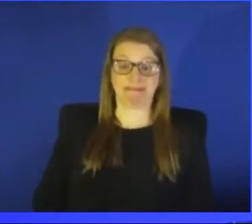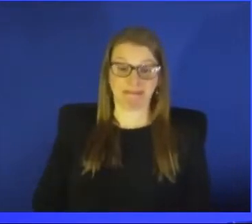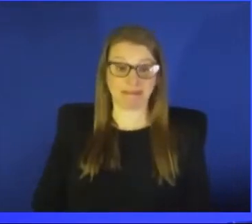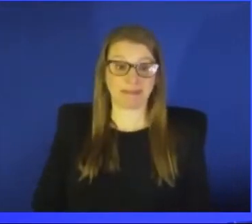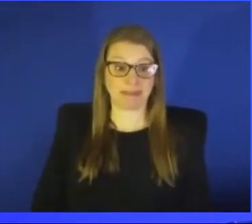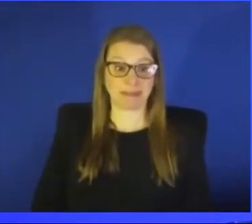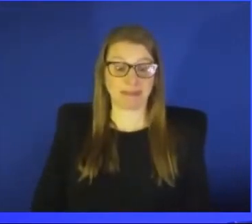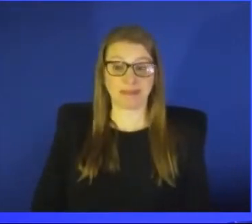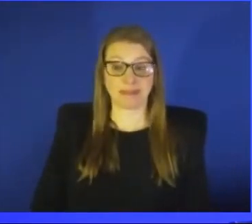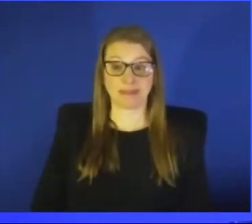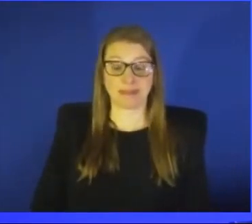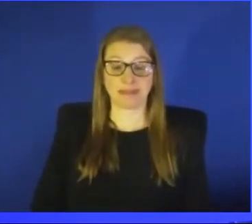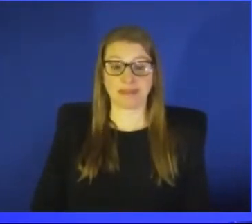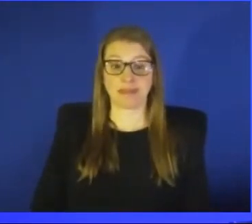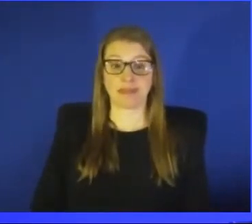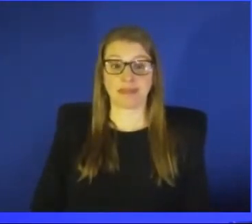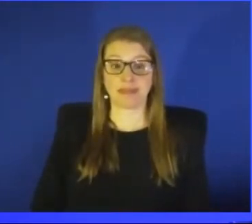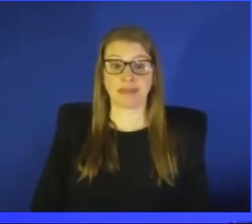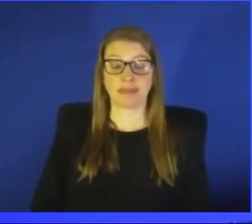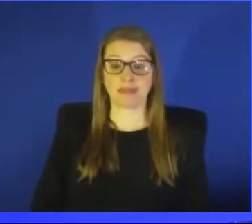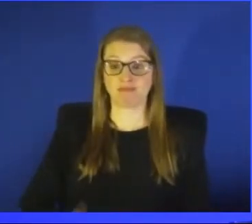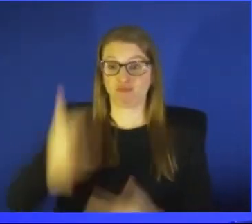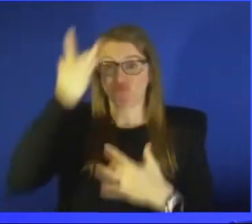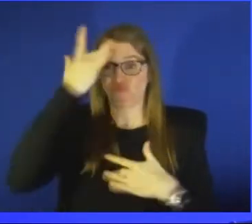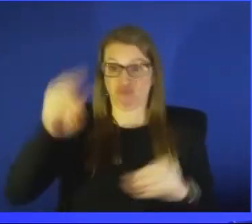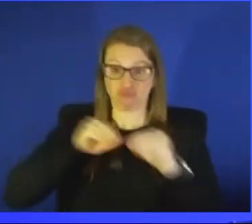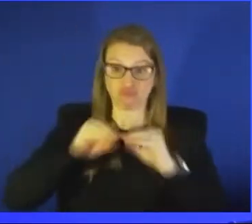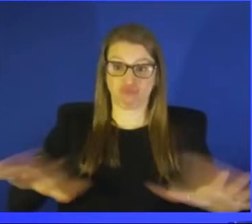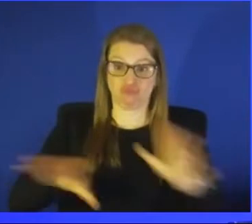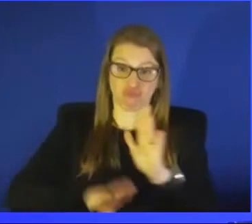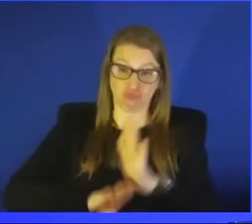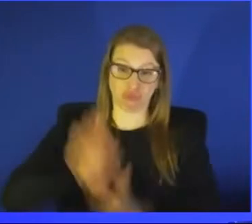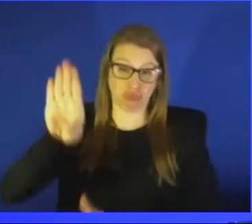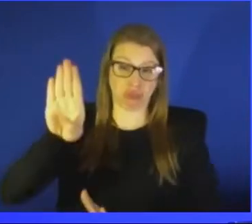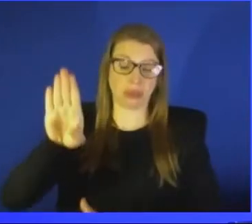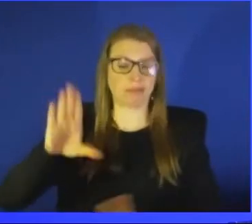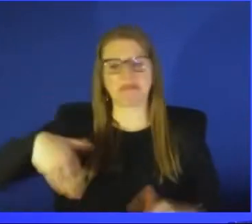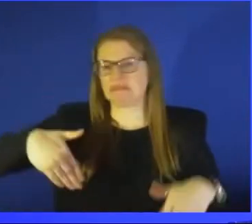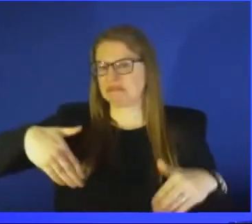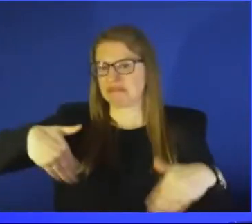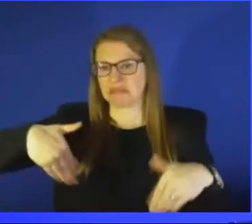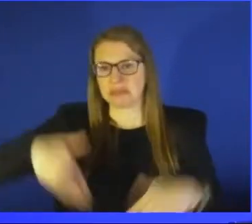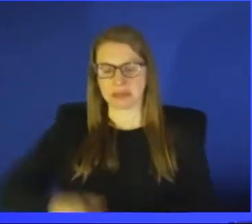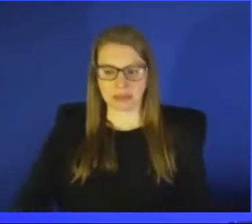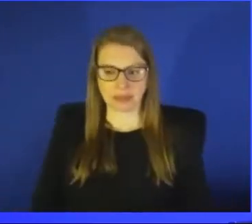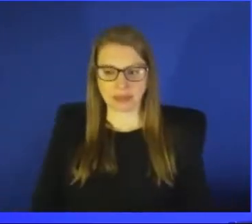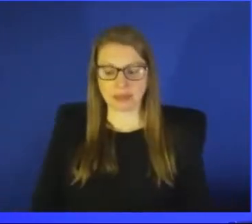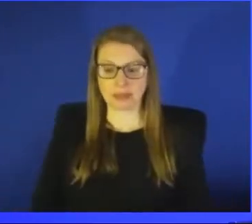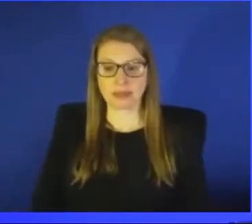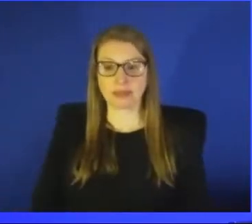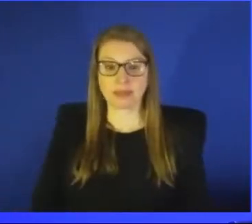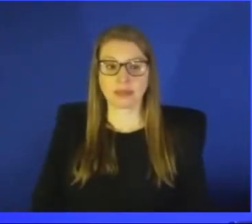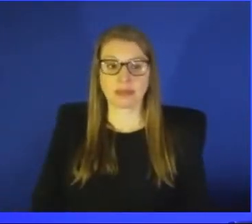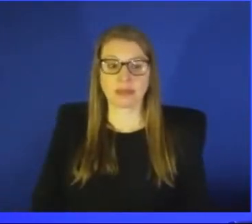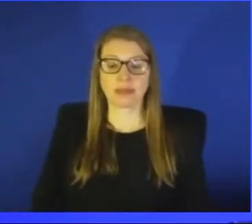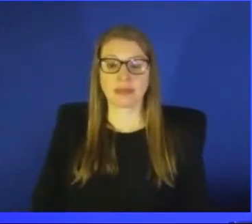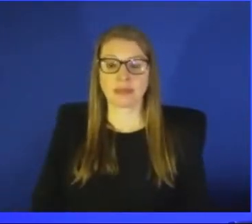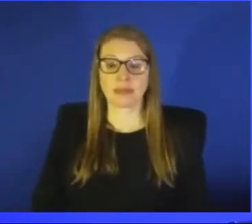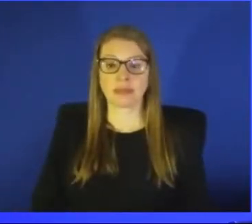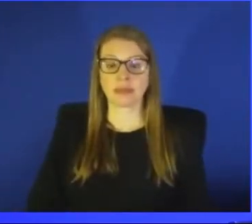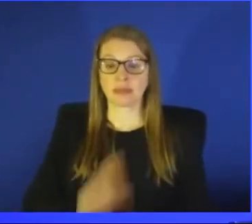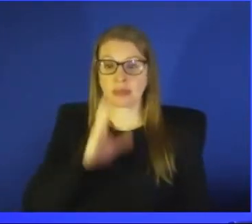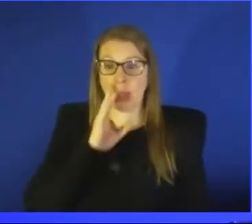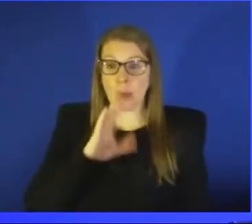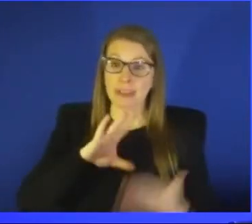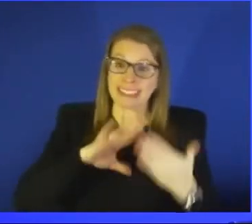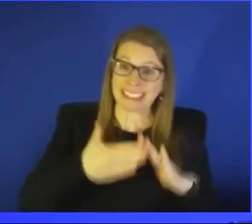hasn't been that surge. We know that other places around the metro and the communities have also stopped that. We have